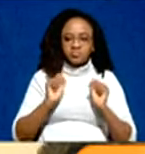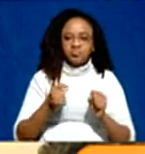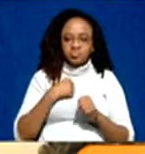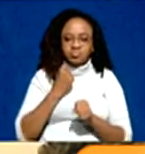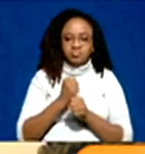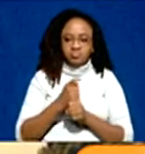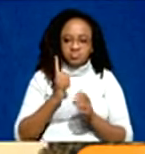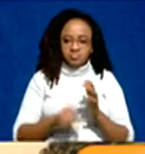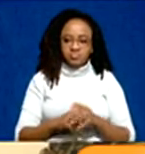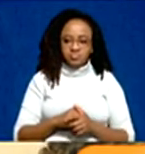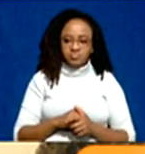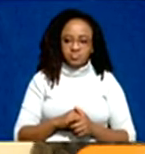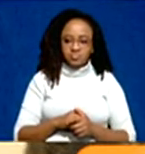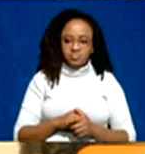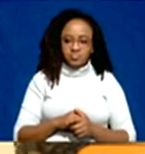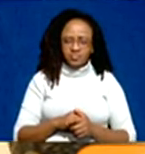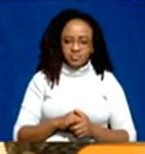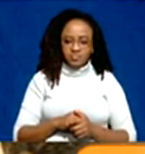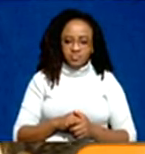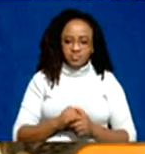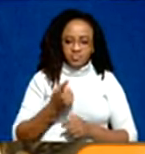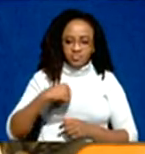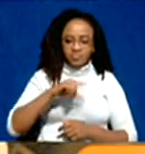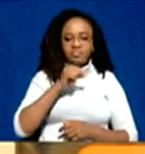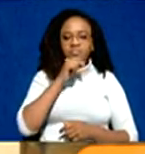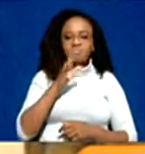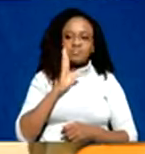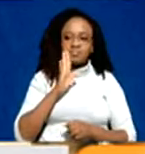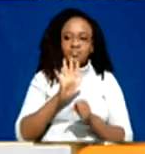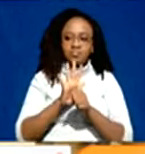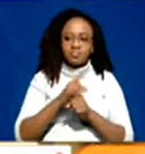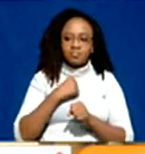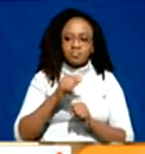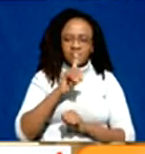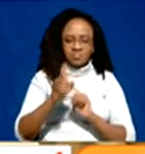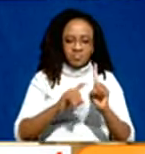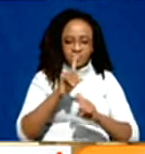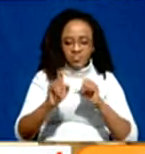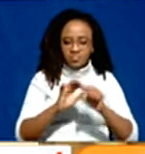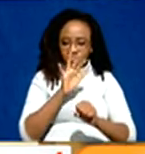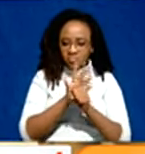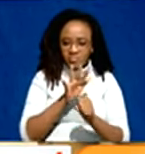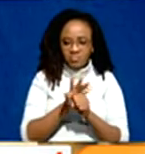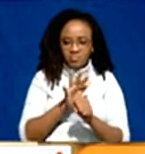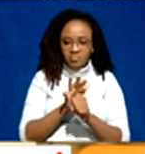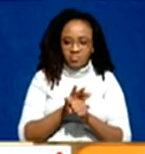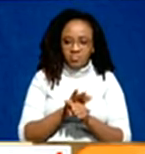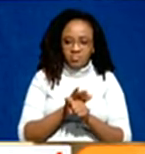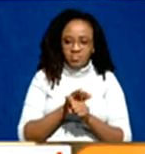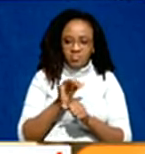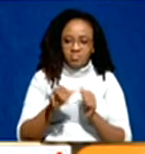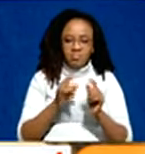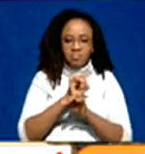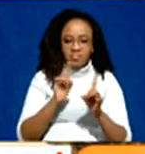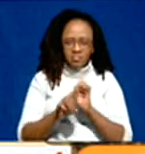fanya? For us and as parents, we have very many questions, very very many questions about everything that